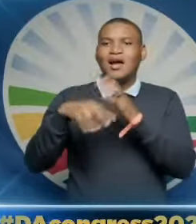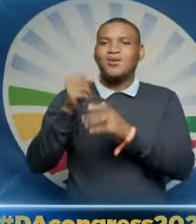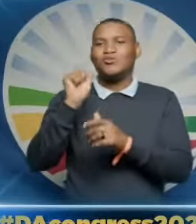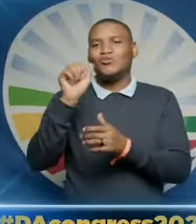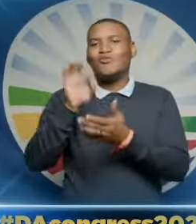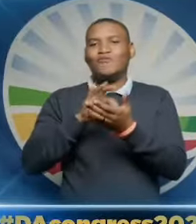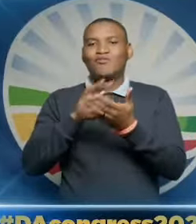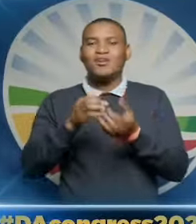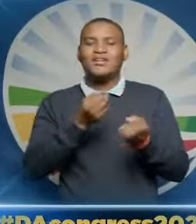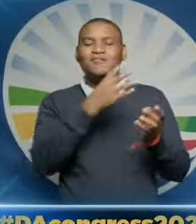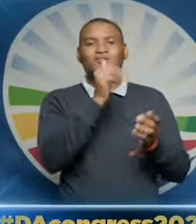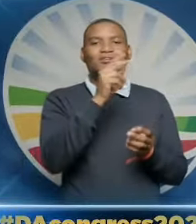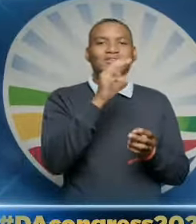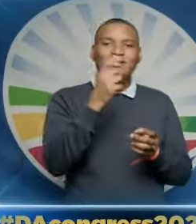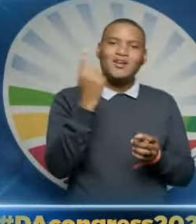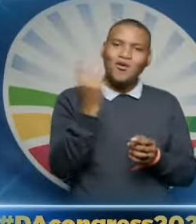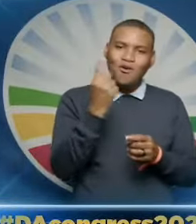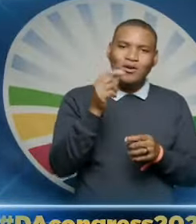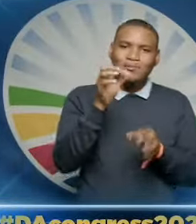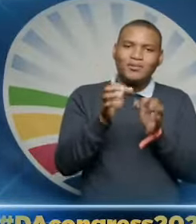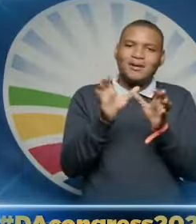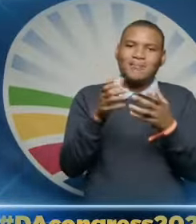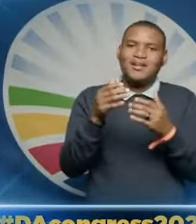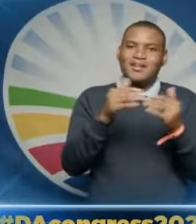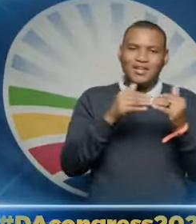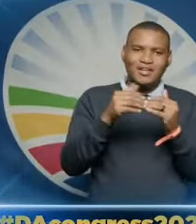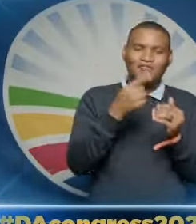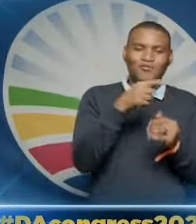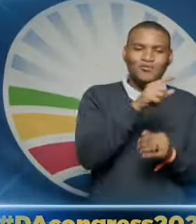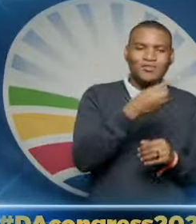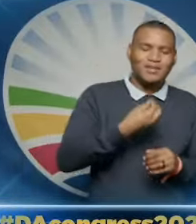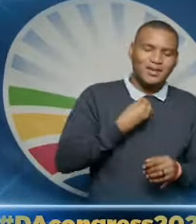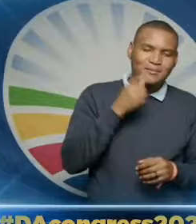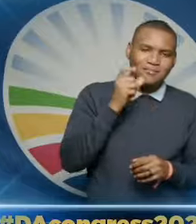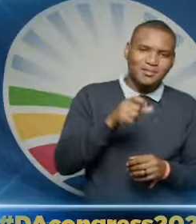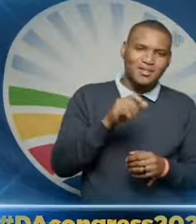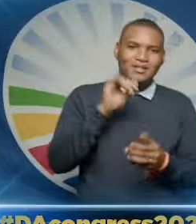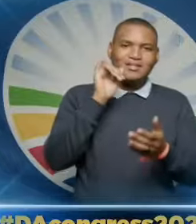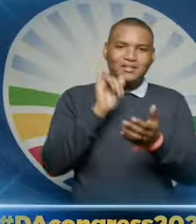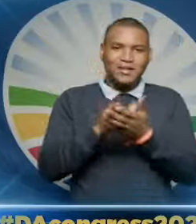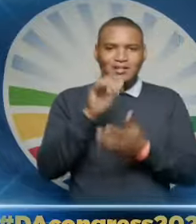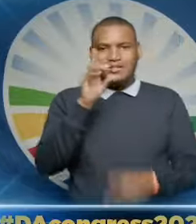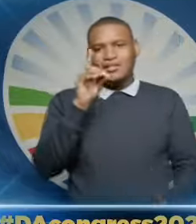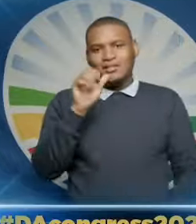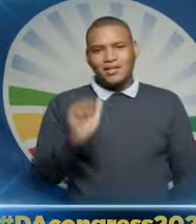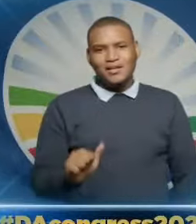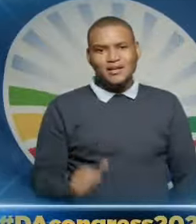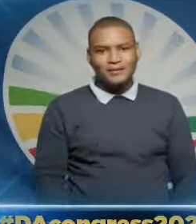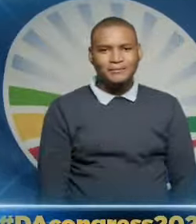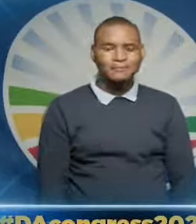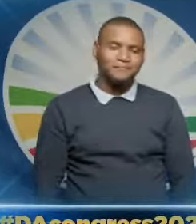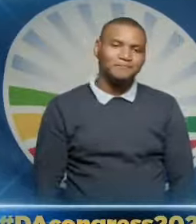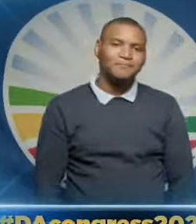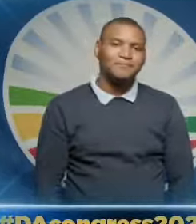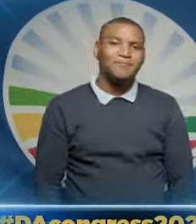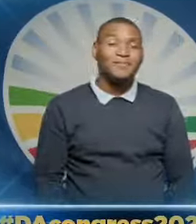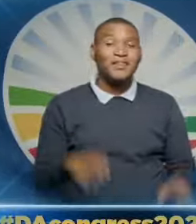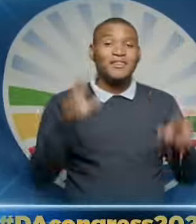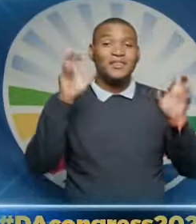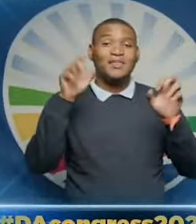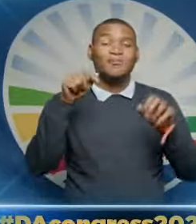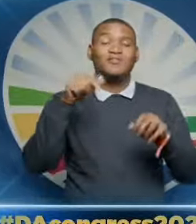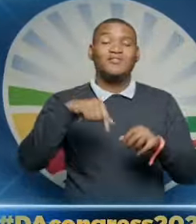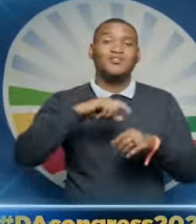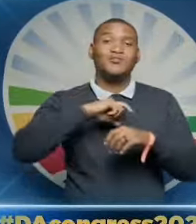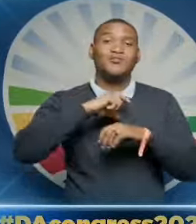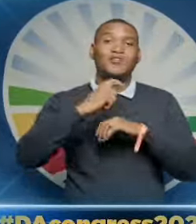it to the ANC. The only party that actually cares for you as a young person, and that is the DA. Thanks. Now, the theme of this